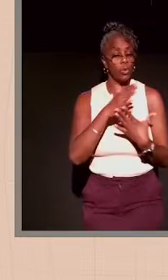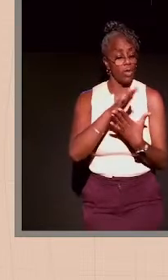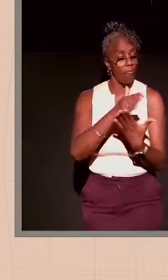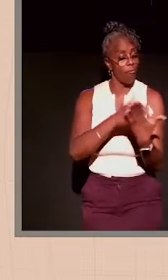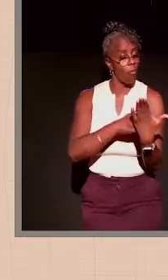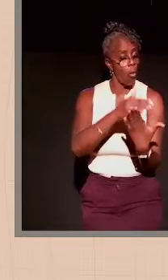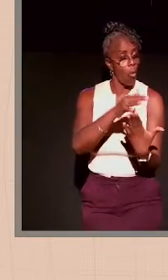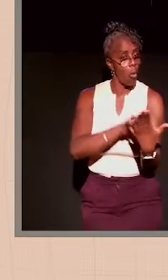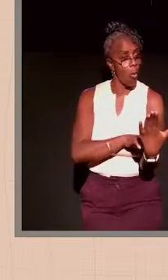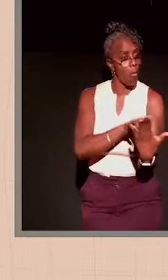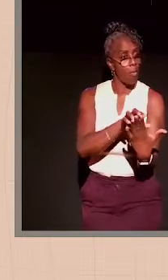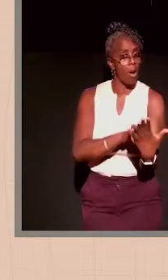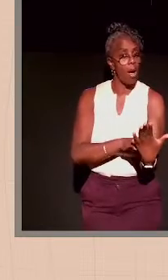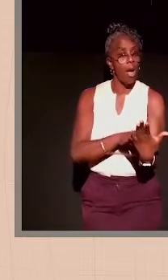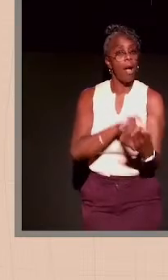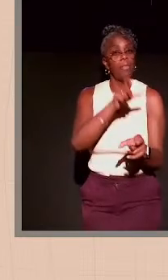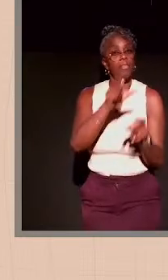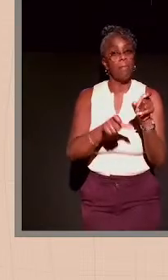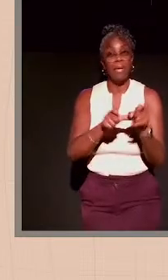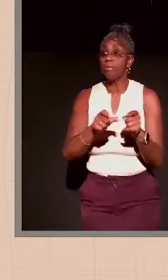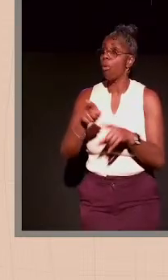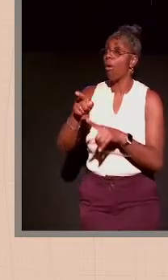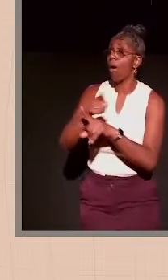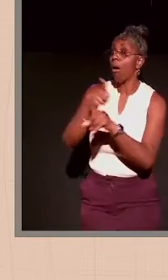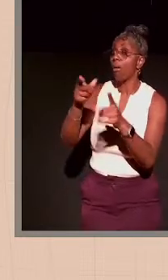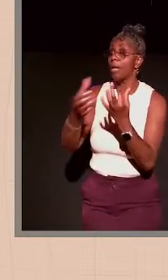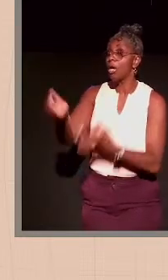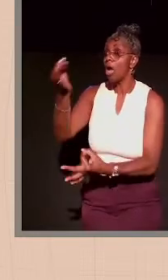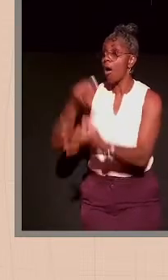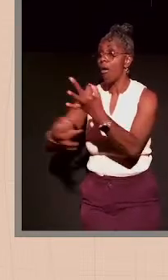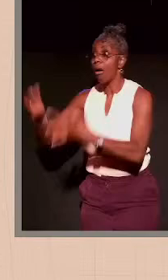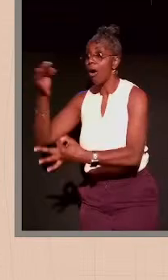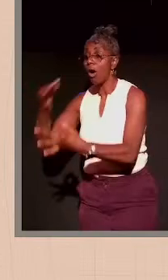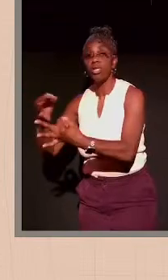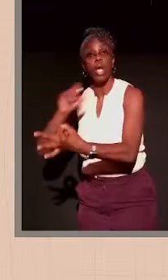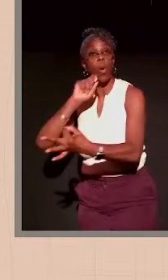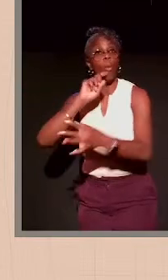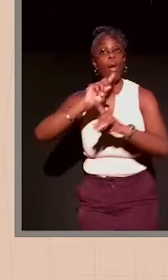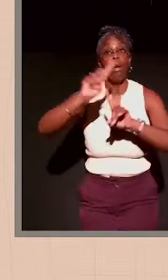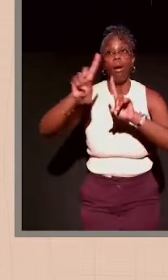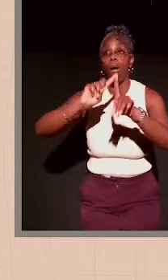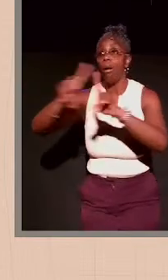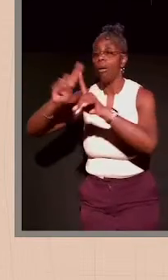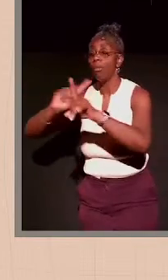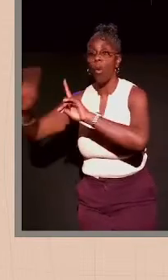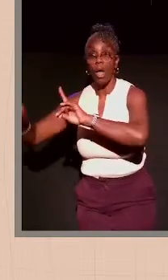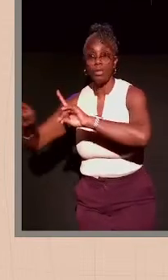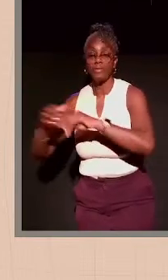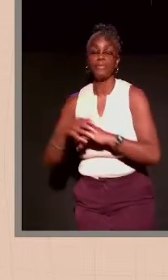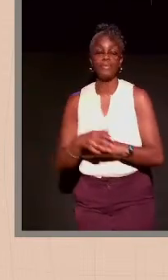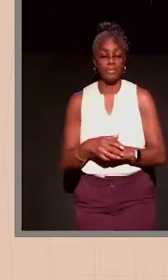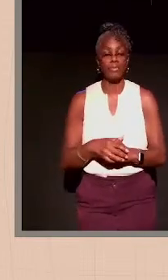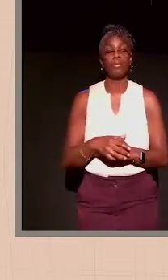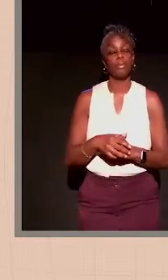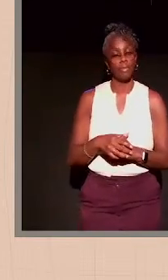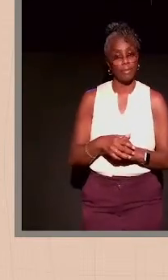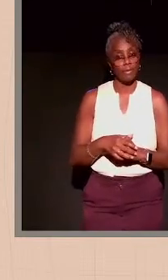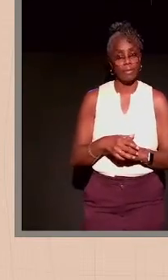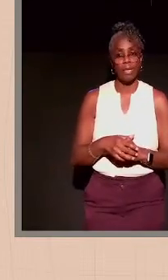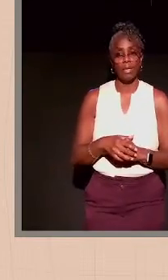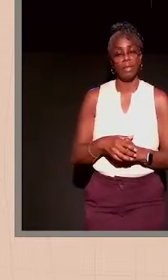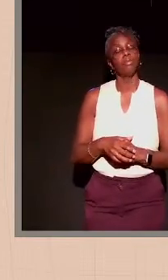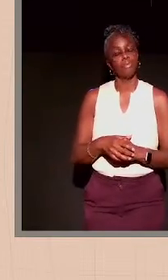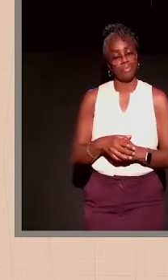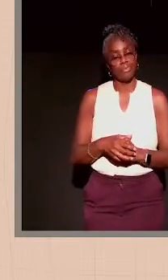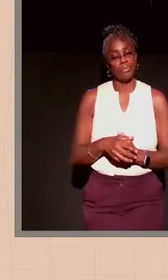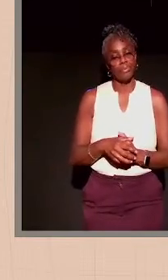where people can ask questions and get answers. And so I was